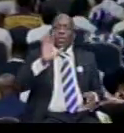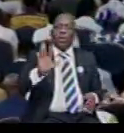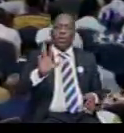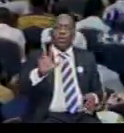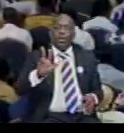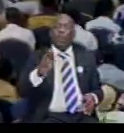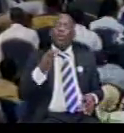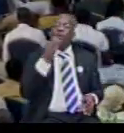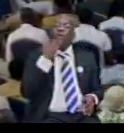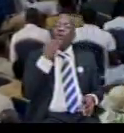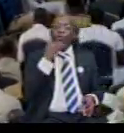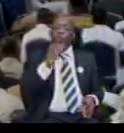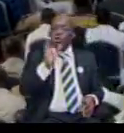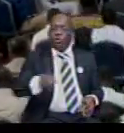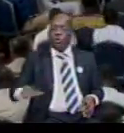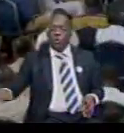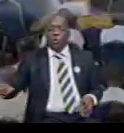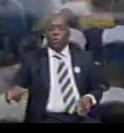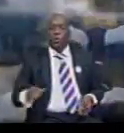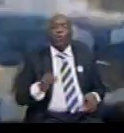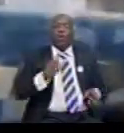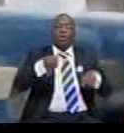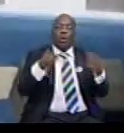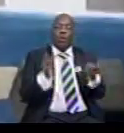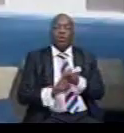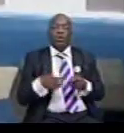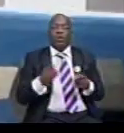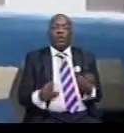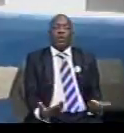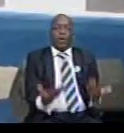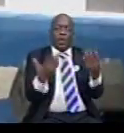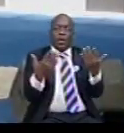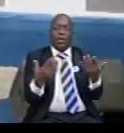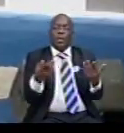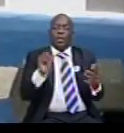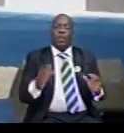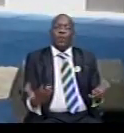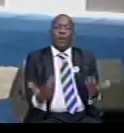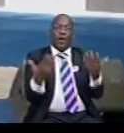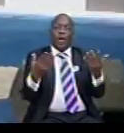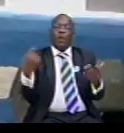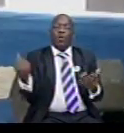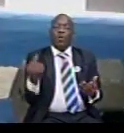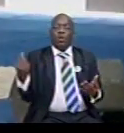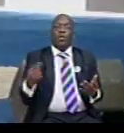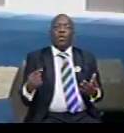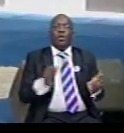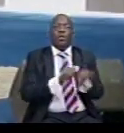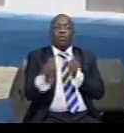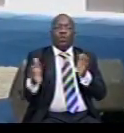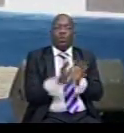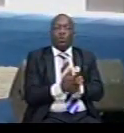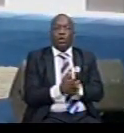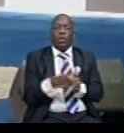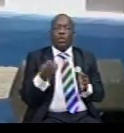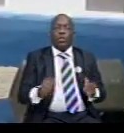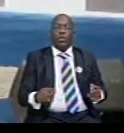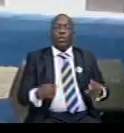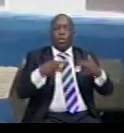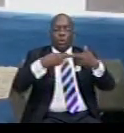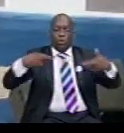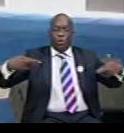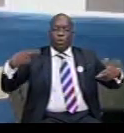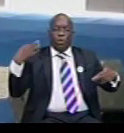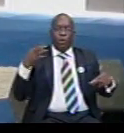into the fire, and the fire only burnt the rope of Nebuchadnezzar that